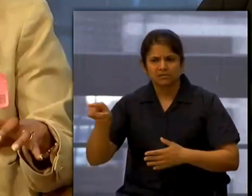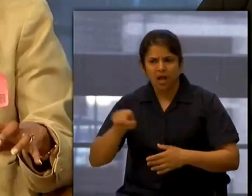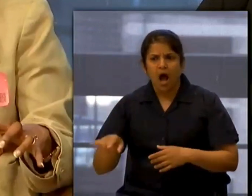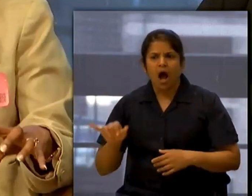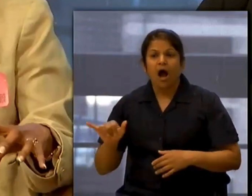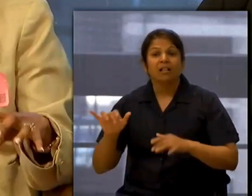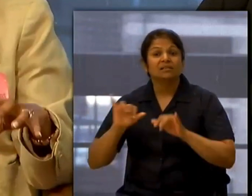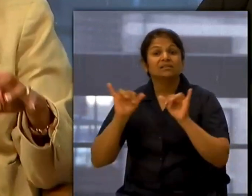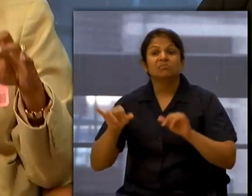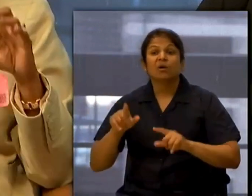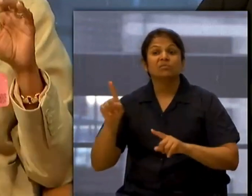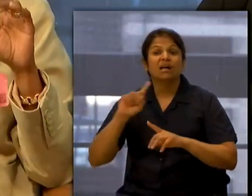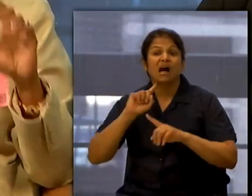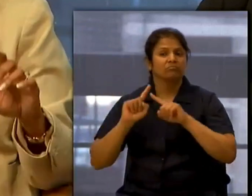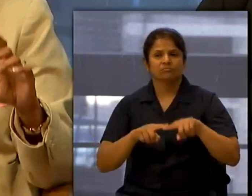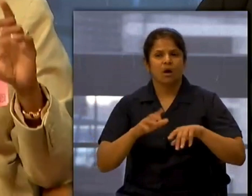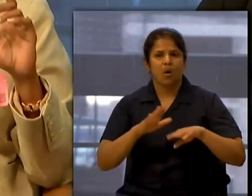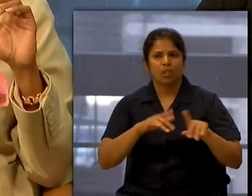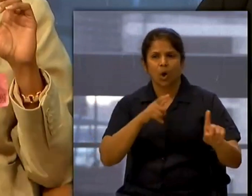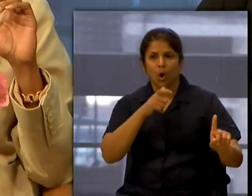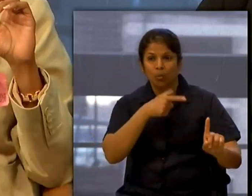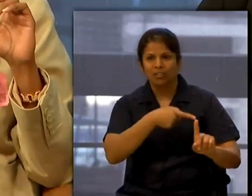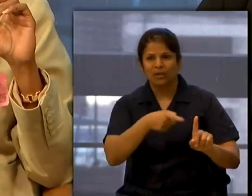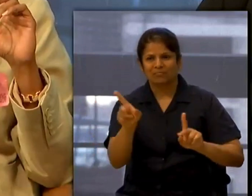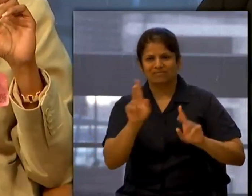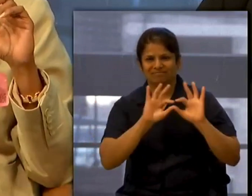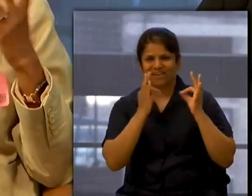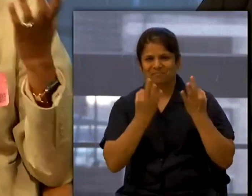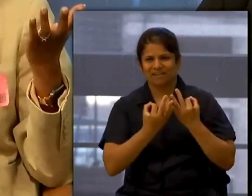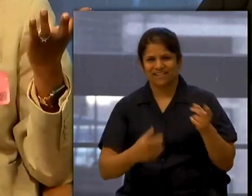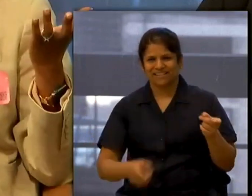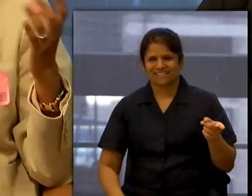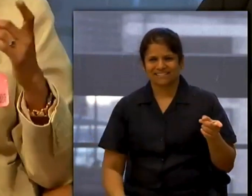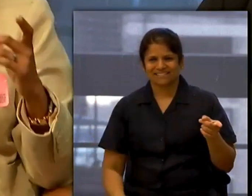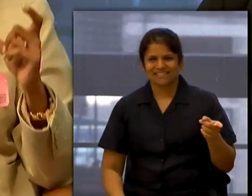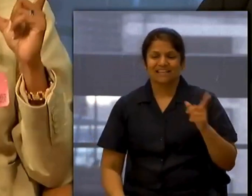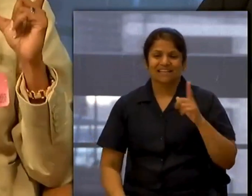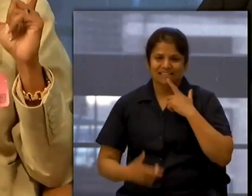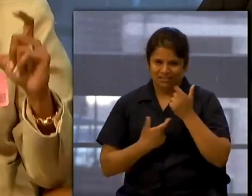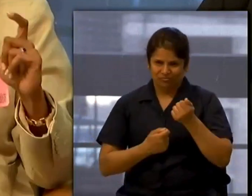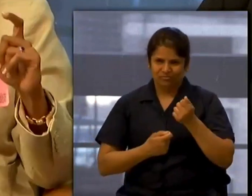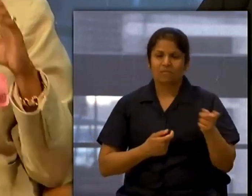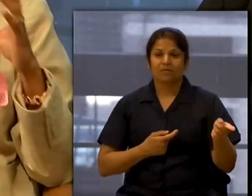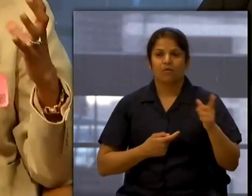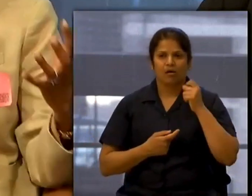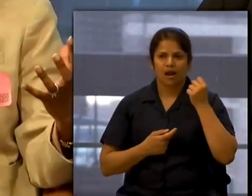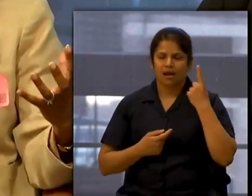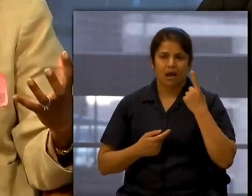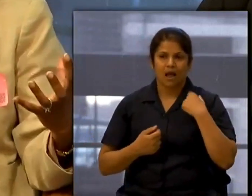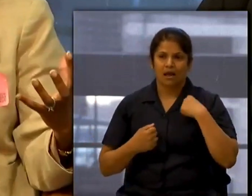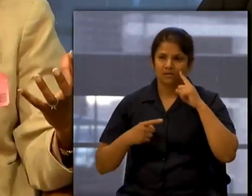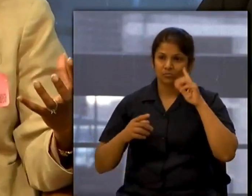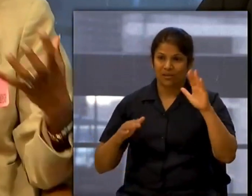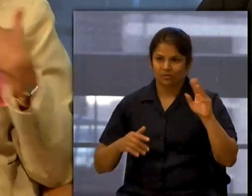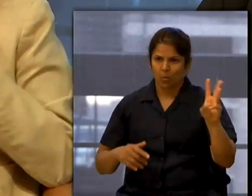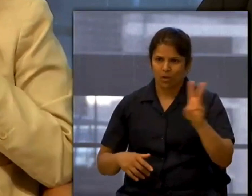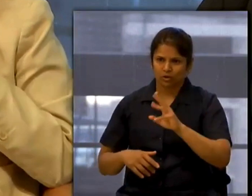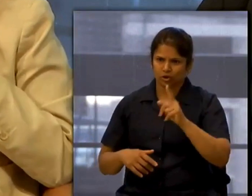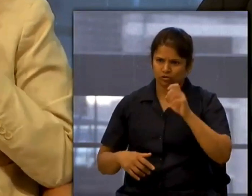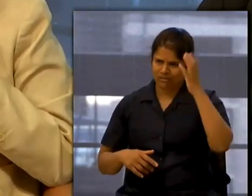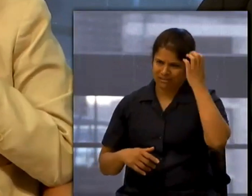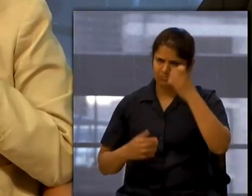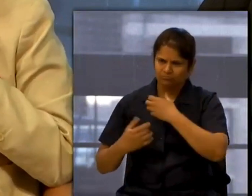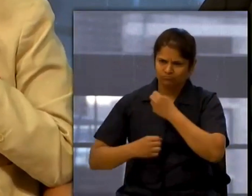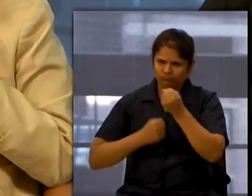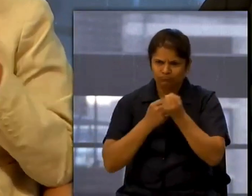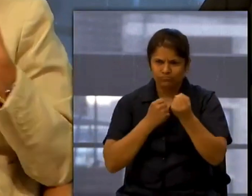family, which is really interesting because I wouldn't expect Western Europe to have a very strong like intergenerational support. My family's